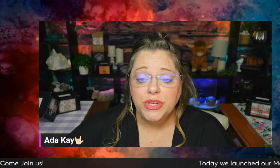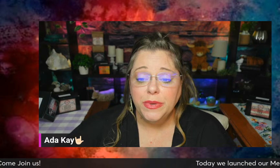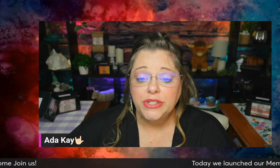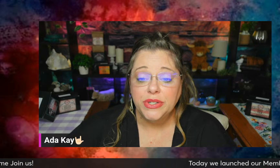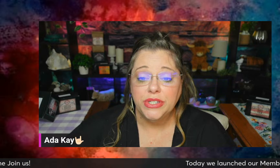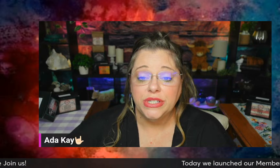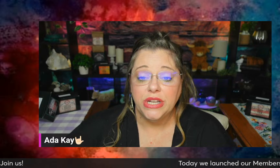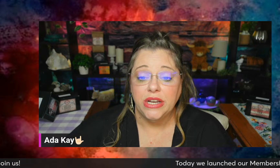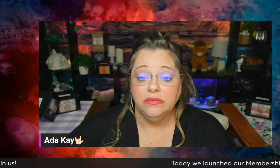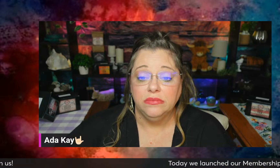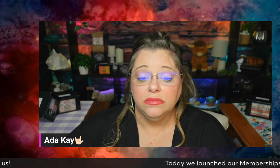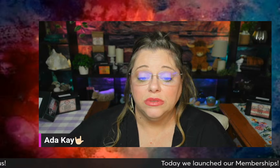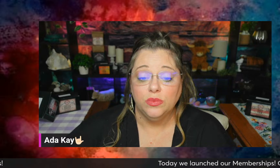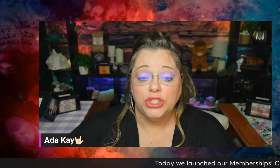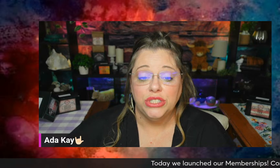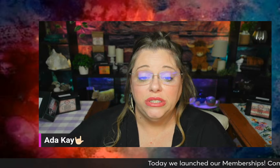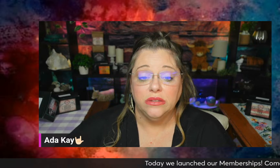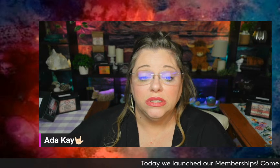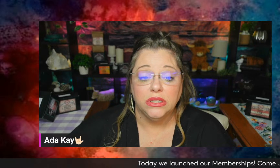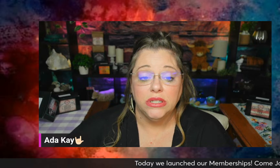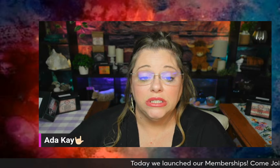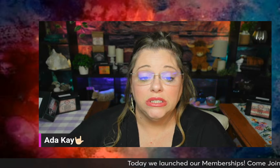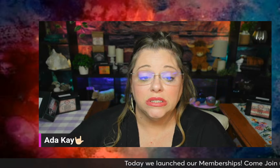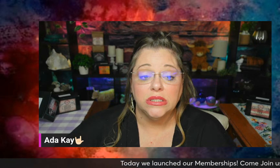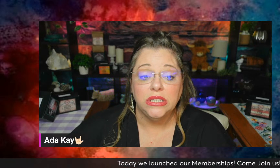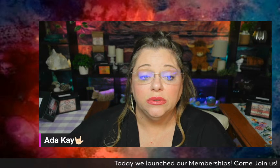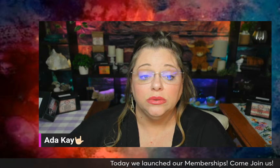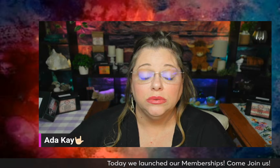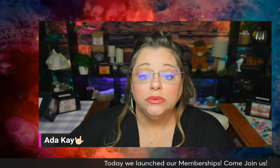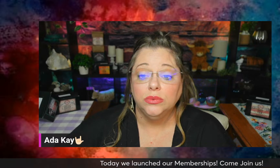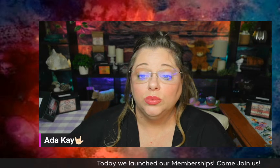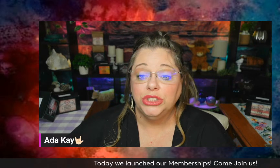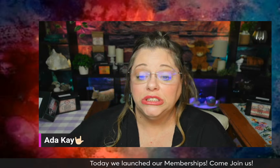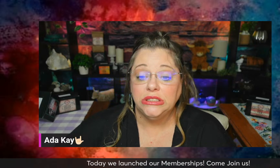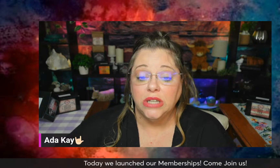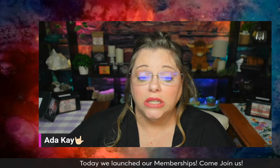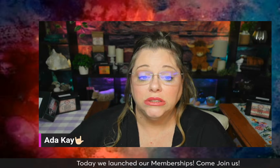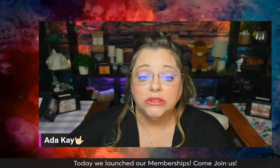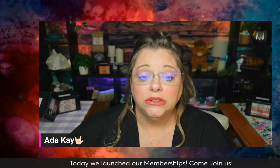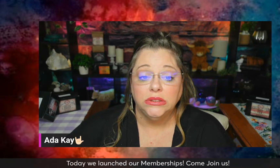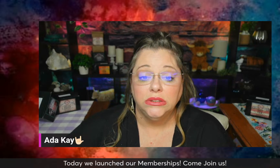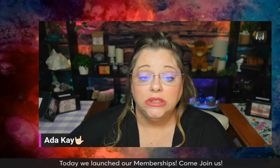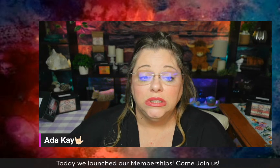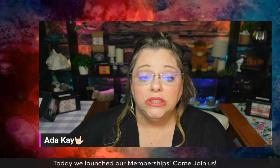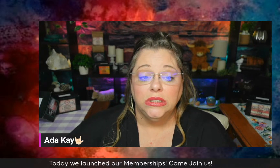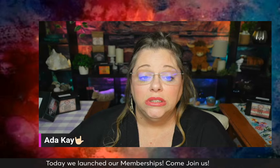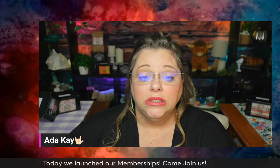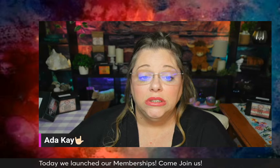So it depends on the state which Delta is legal, which is not.